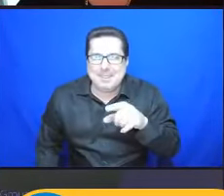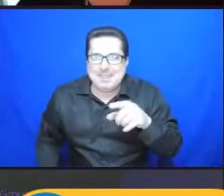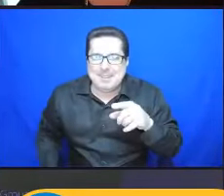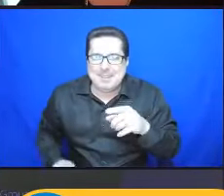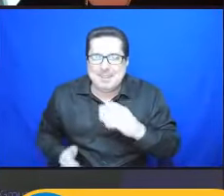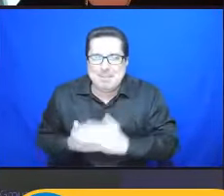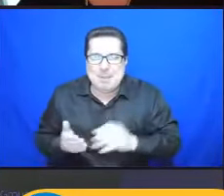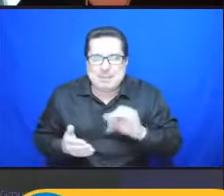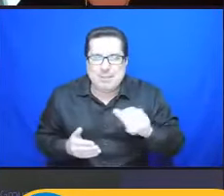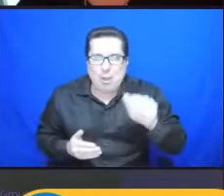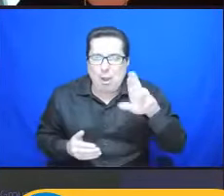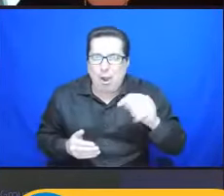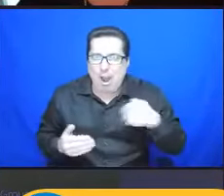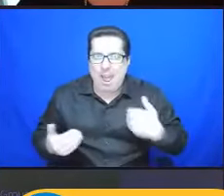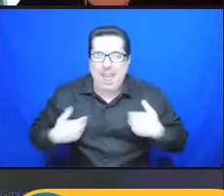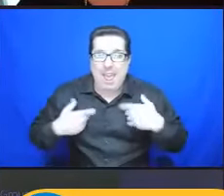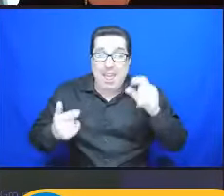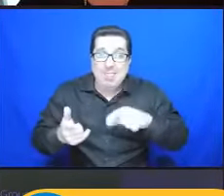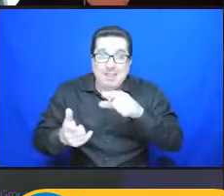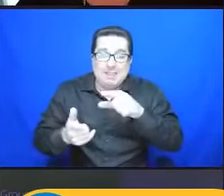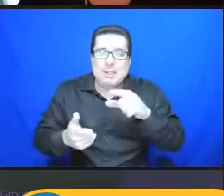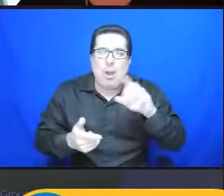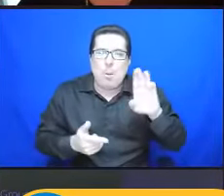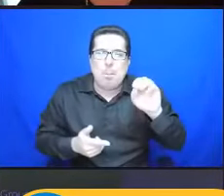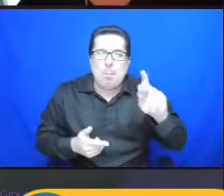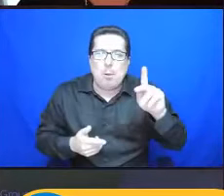And then this is a book plate from the